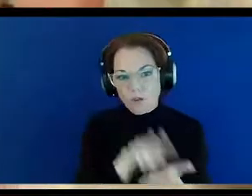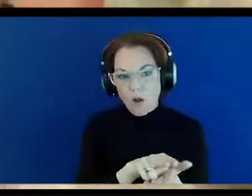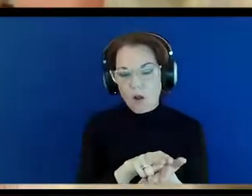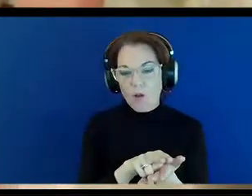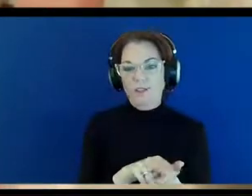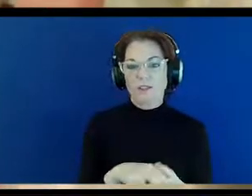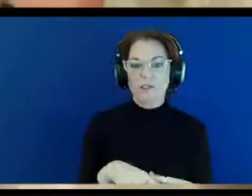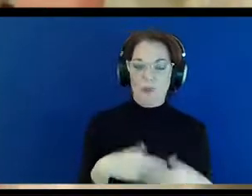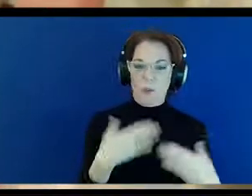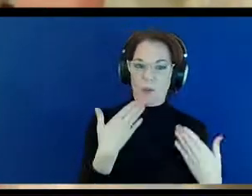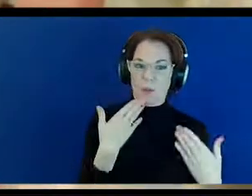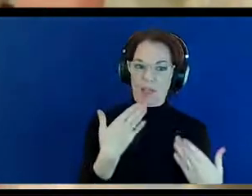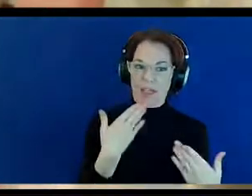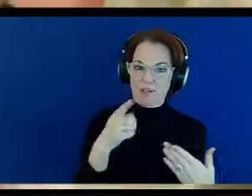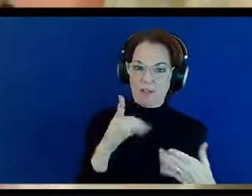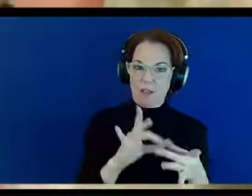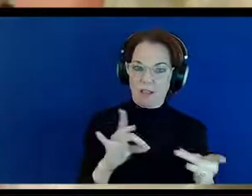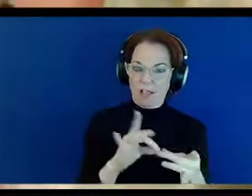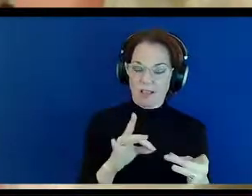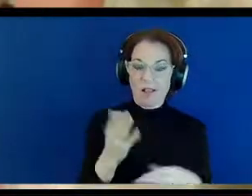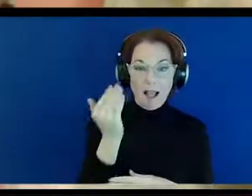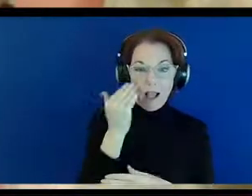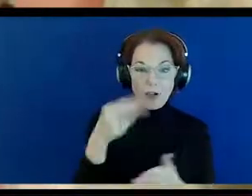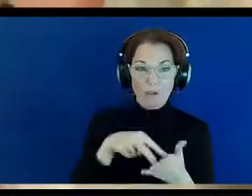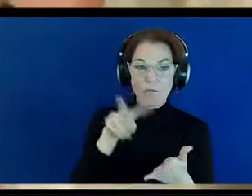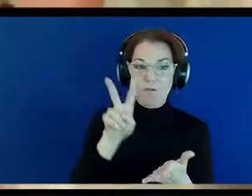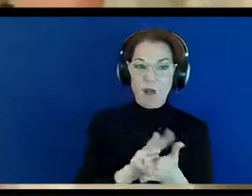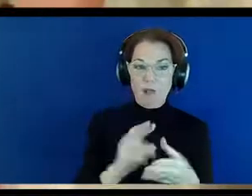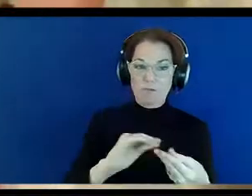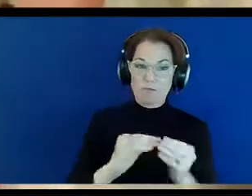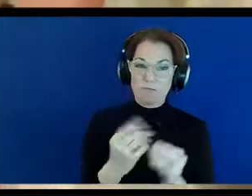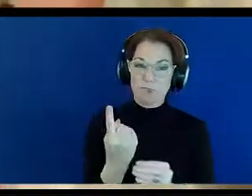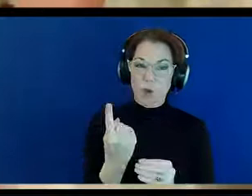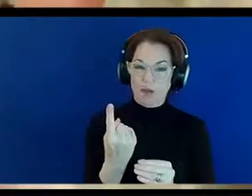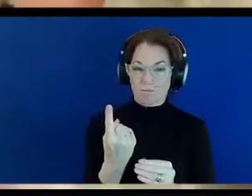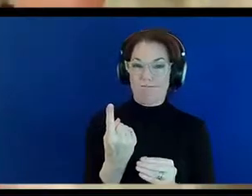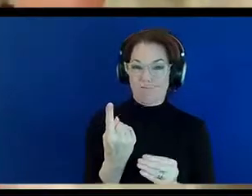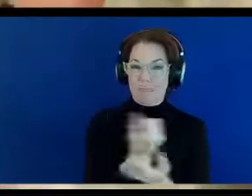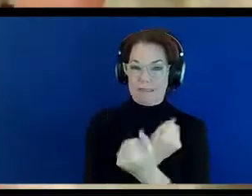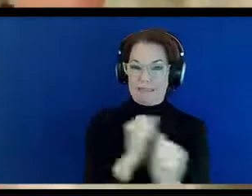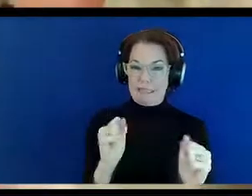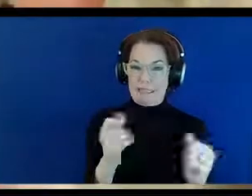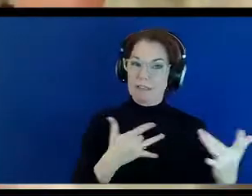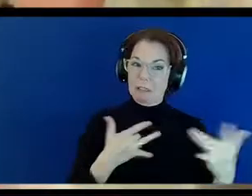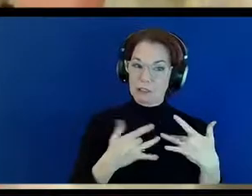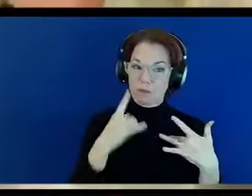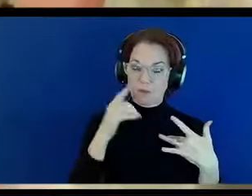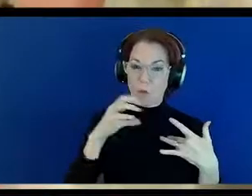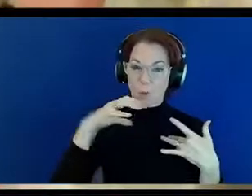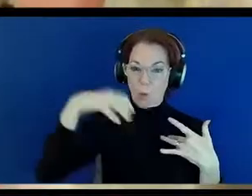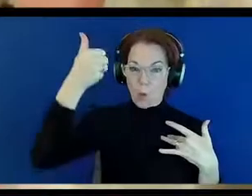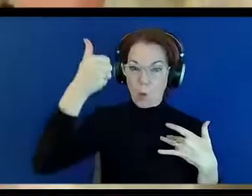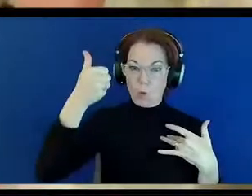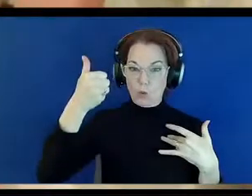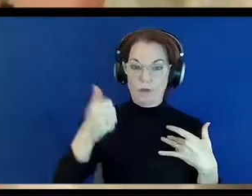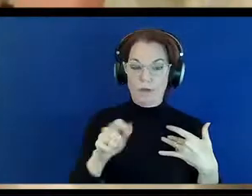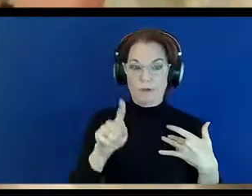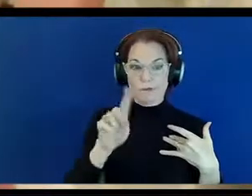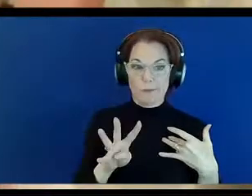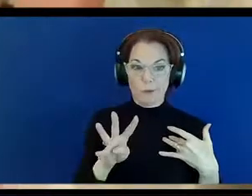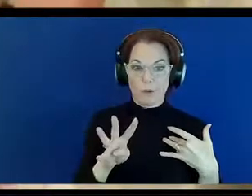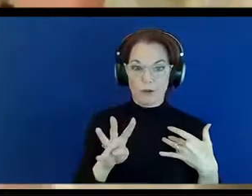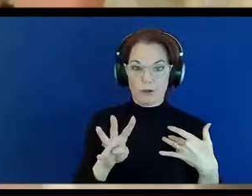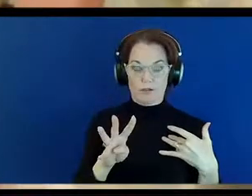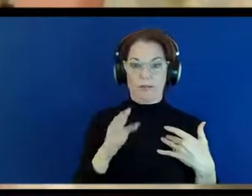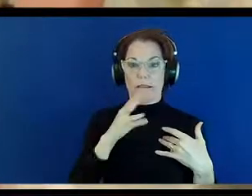right up for the next question because falls are the leading safety concern for older Americans. A quarter of people age 65 and older